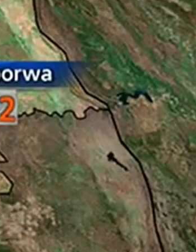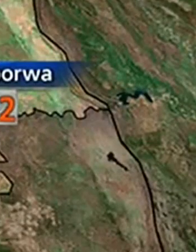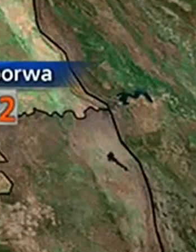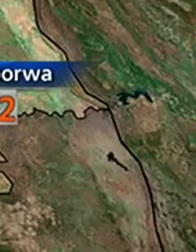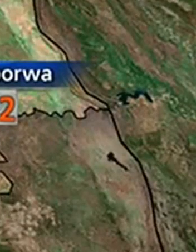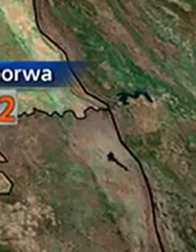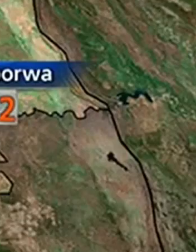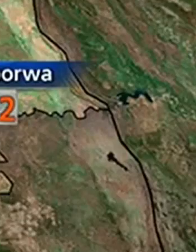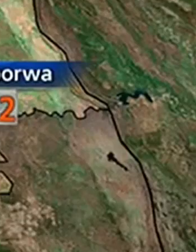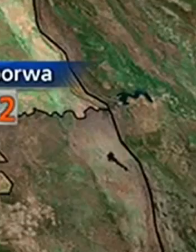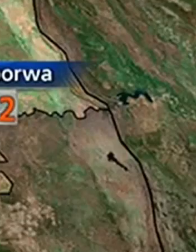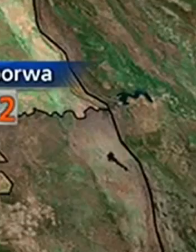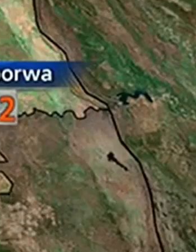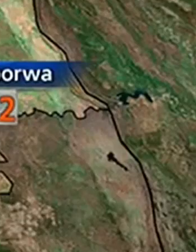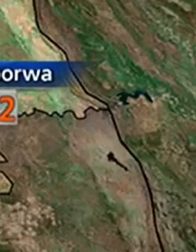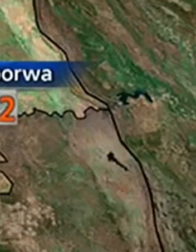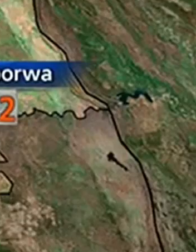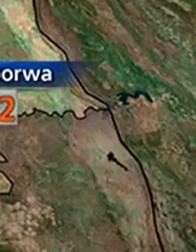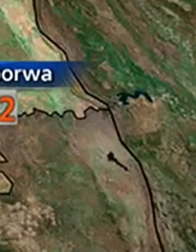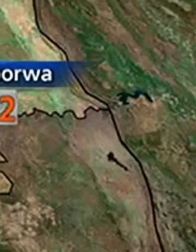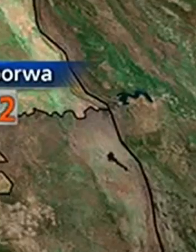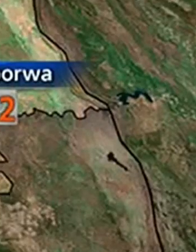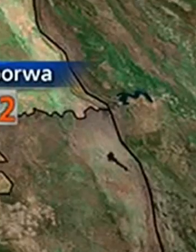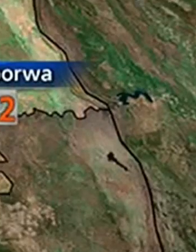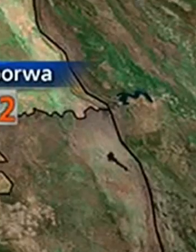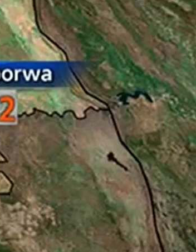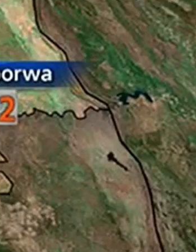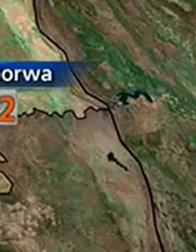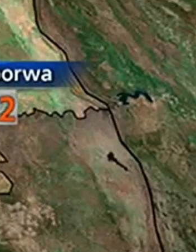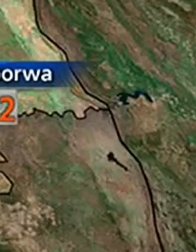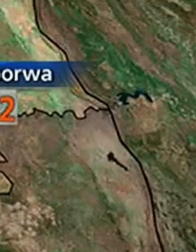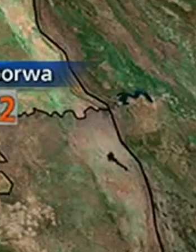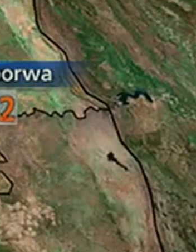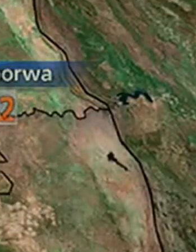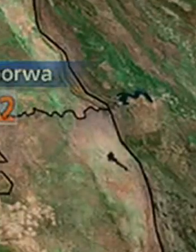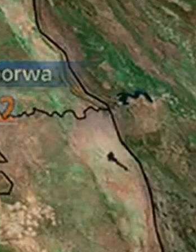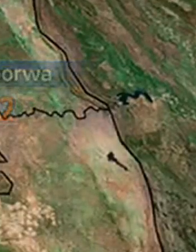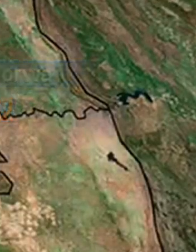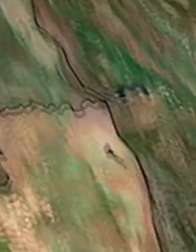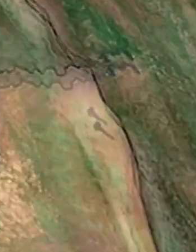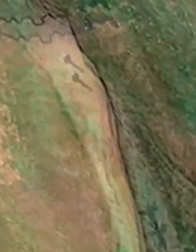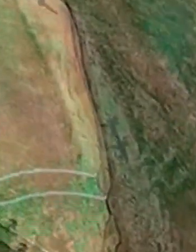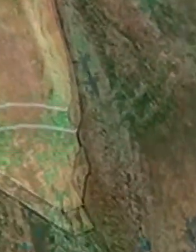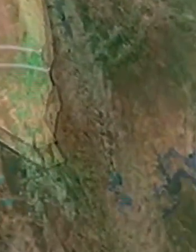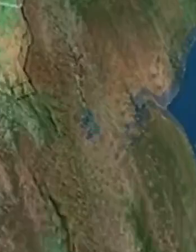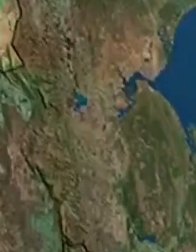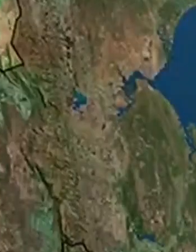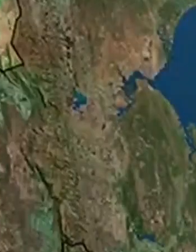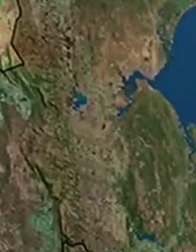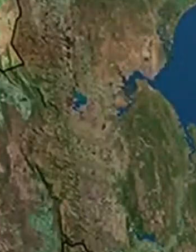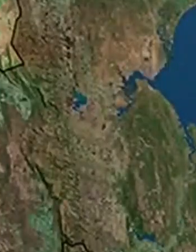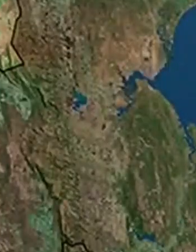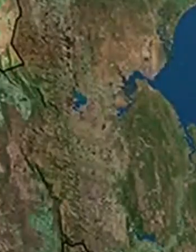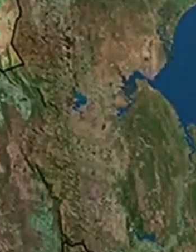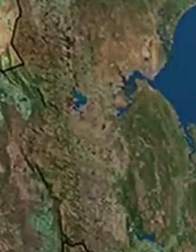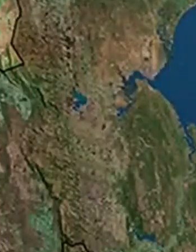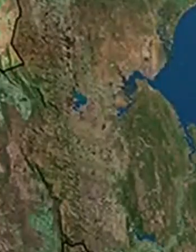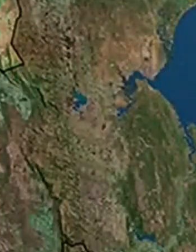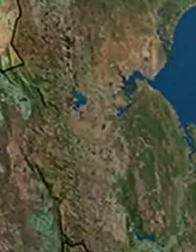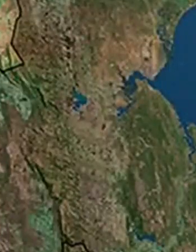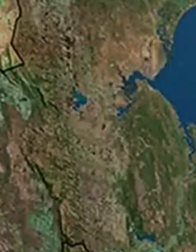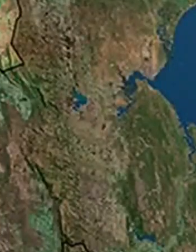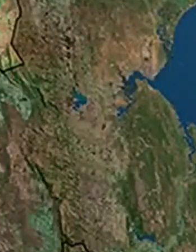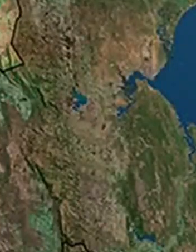Polokwane masome a mabedi ka dikarolong tseo go fitlhelela ka bo Bakersfoort le ka bo Phalaborwa masompedi page go laetsa go tsidifetse la ka Moswane re gona ka dikarolong